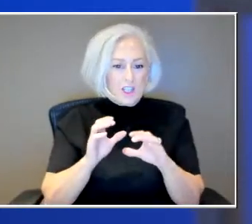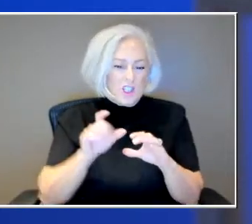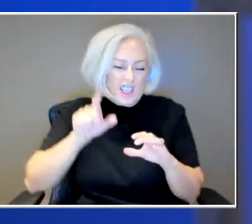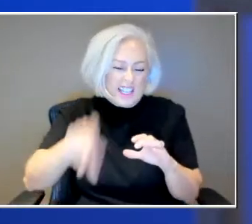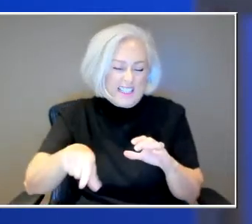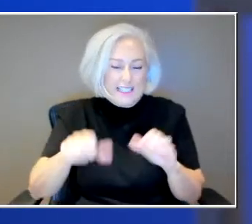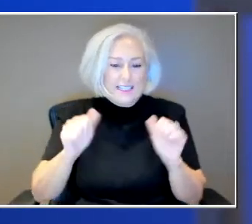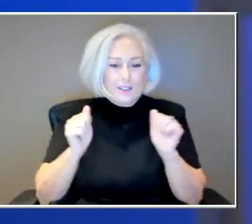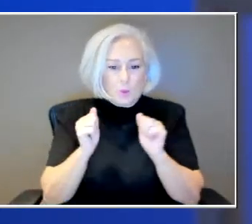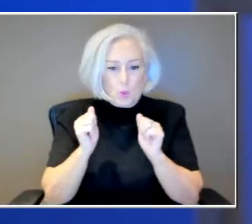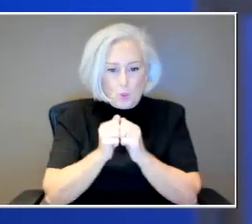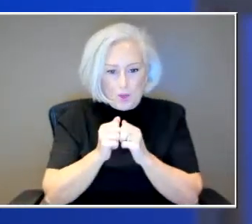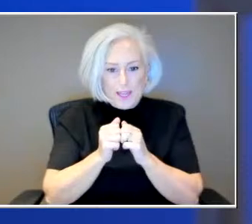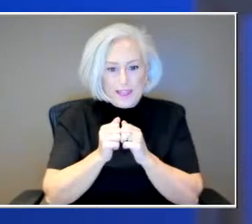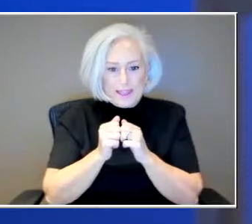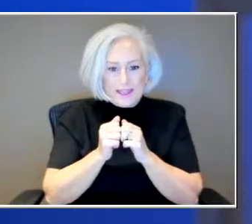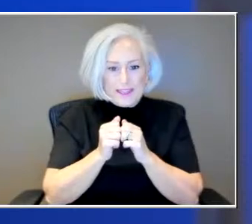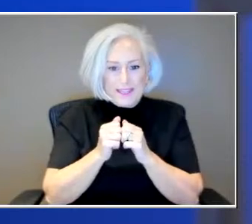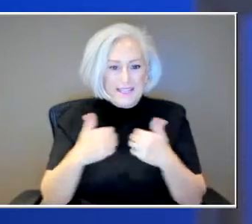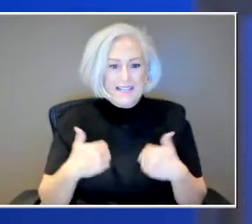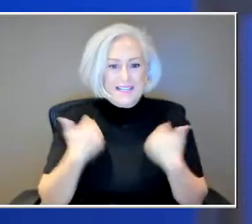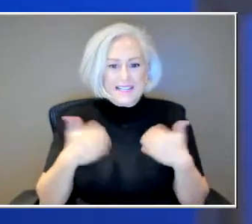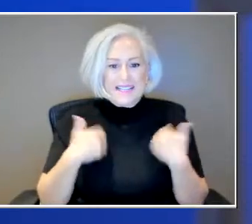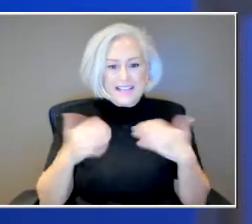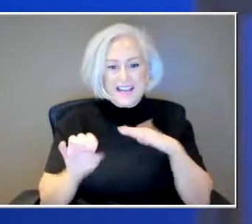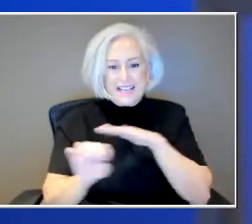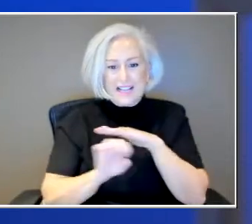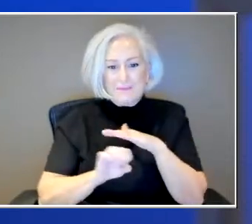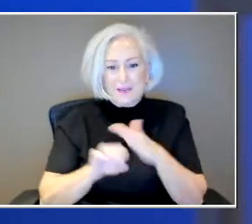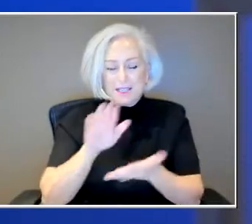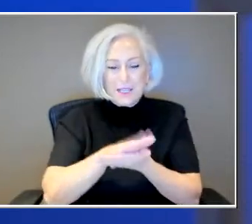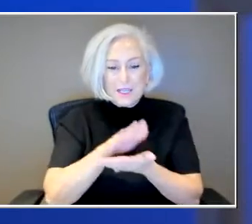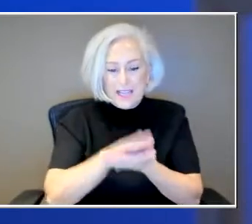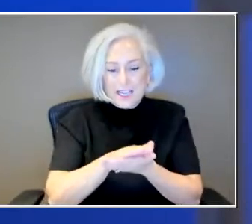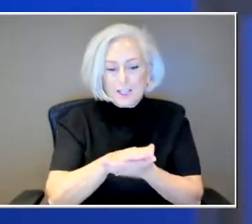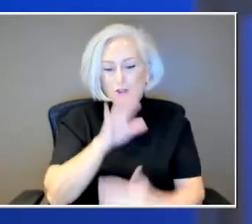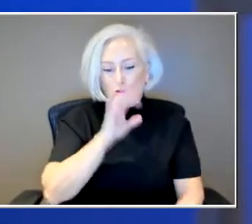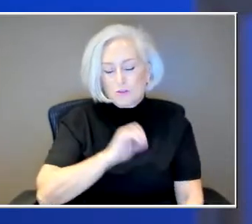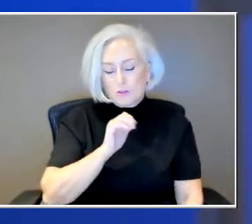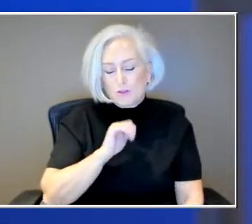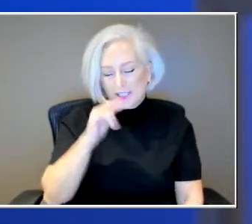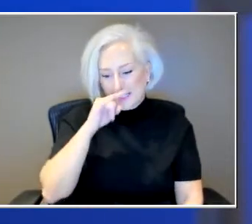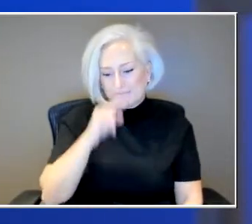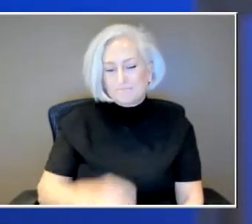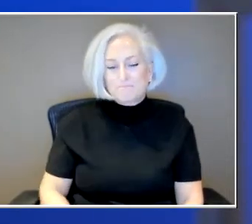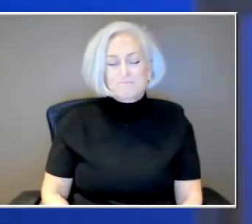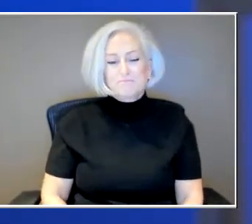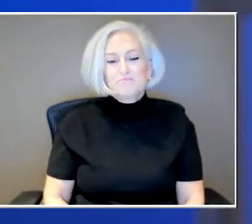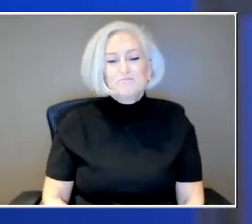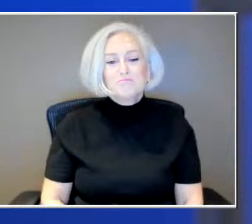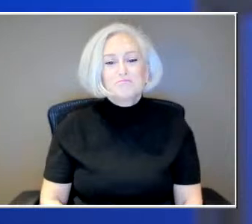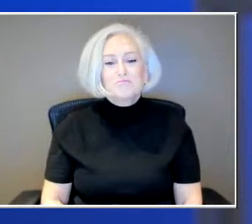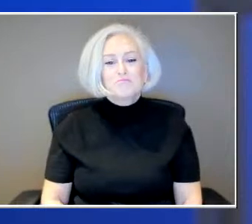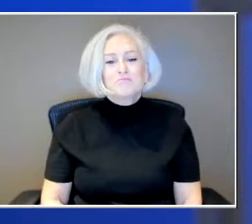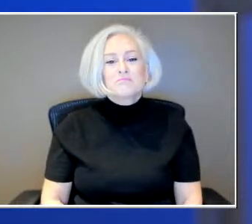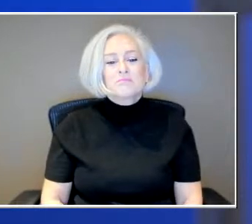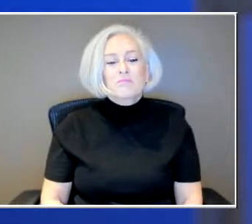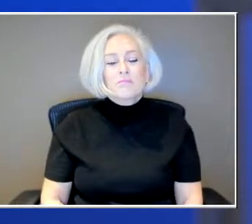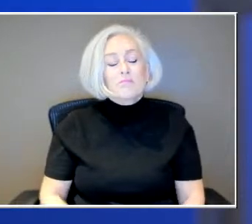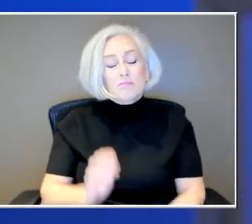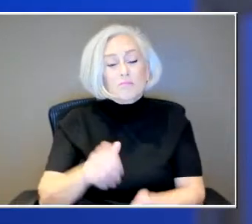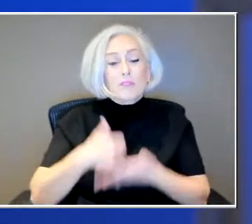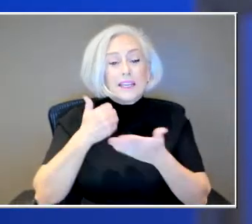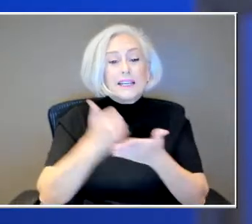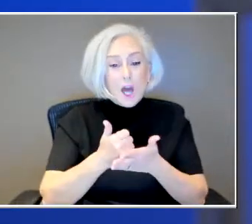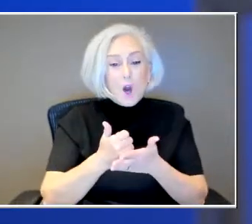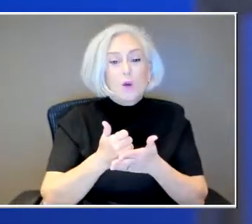know, then young elementary school age child. But yeah, it definitely helped open some of those doors